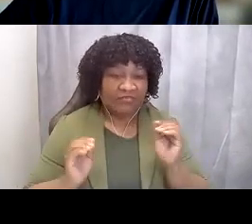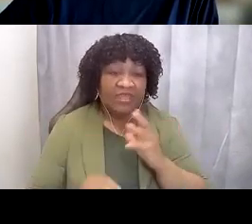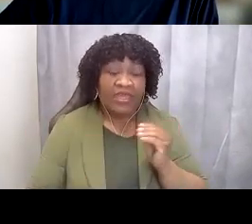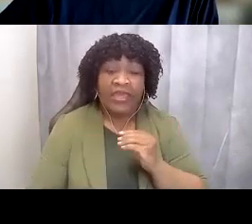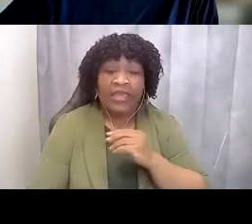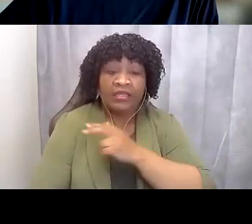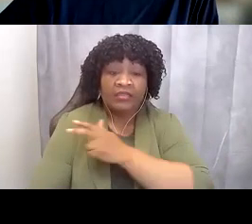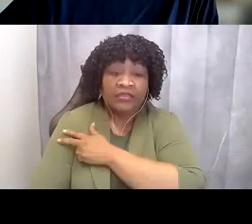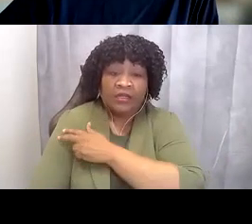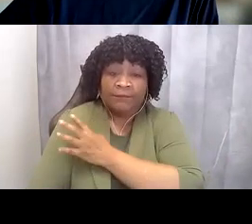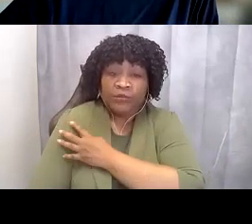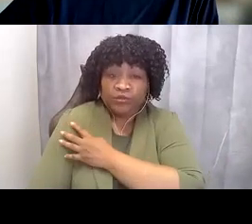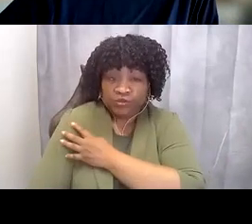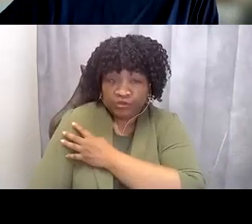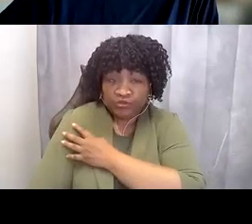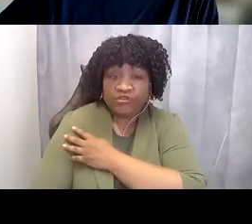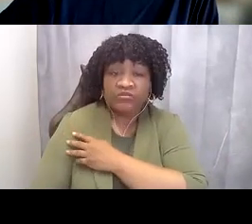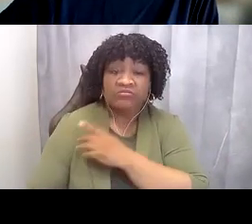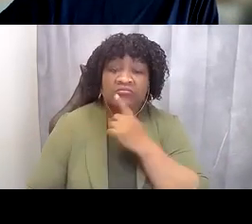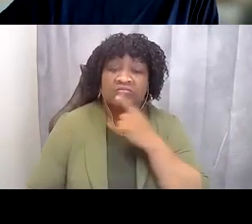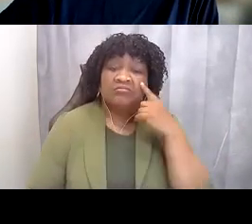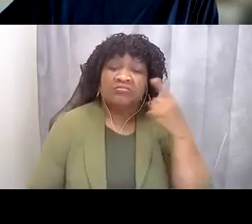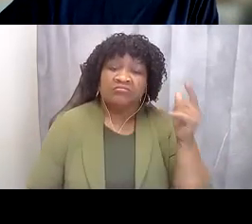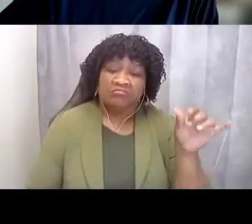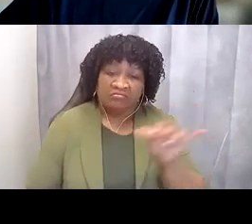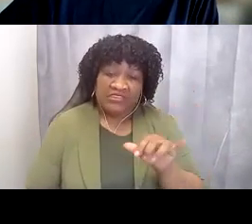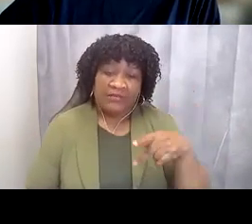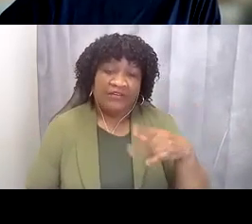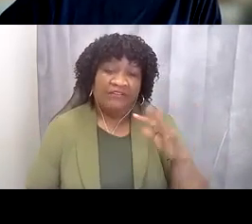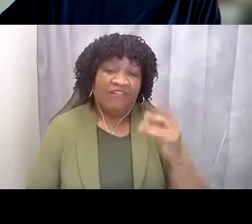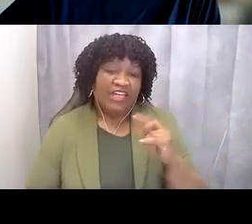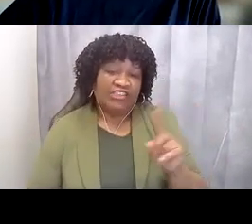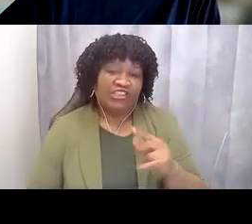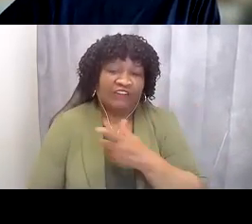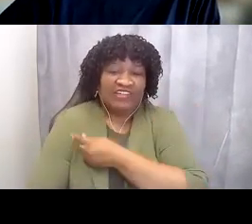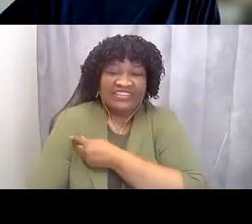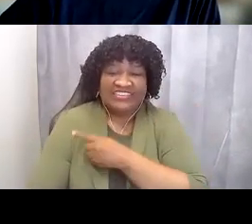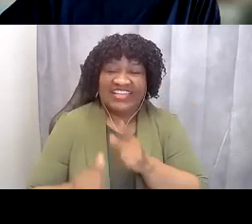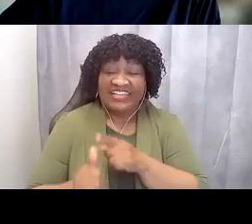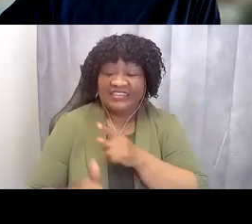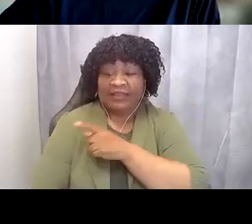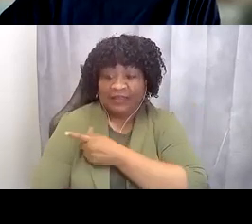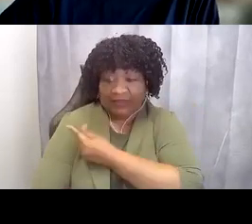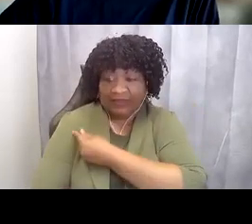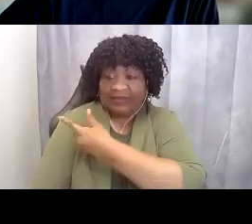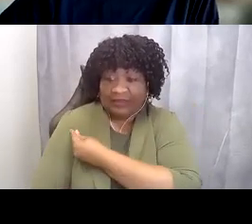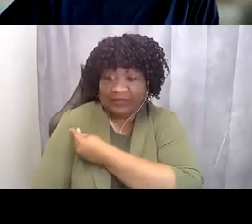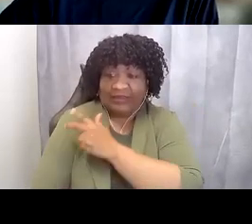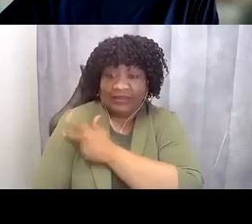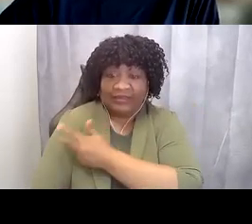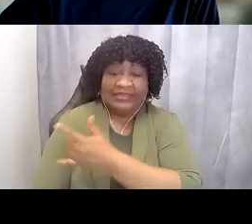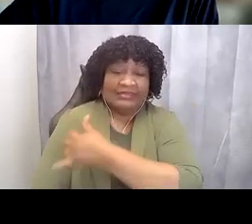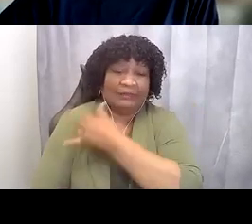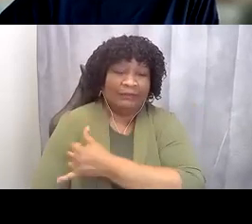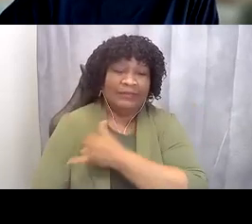And the booster shots are the same Pfizer vaccine as the first 2 doses of Pfizer. The